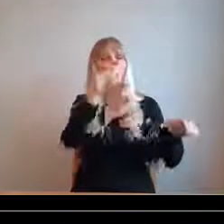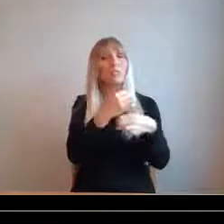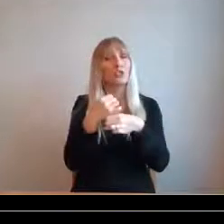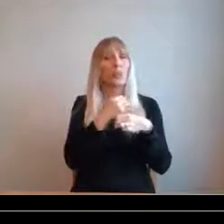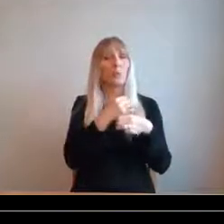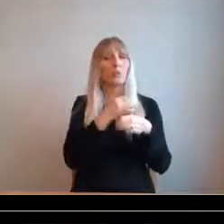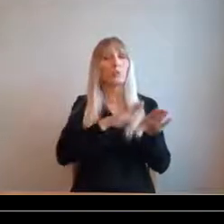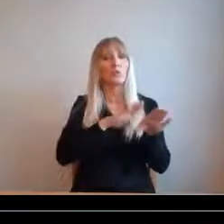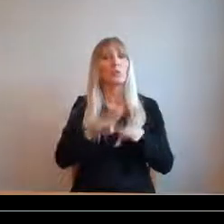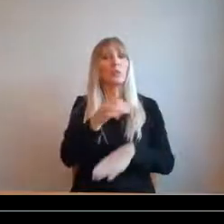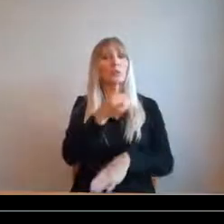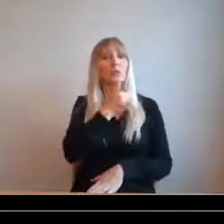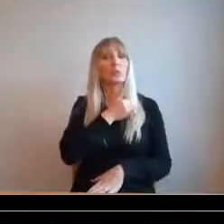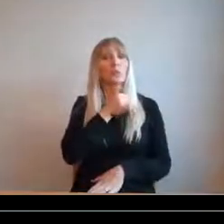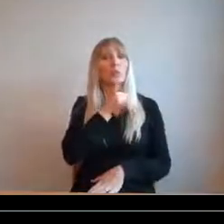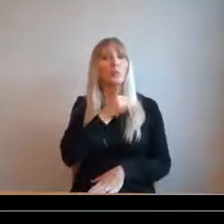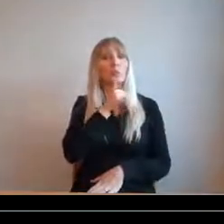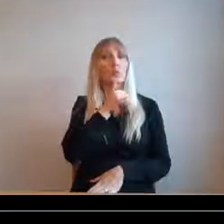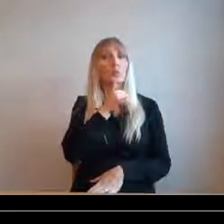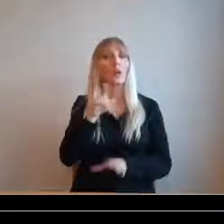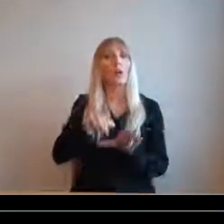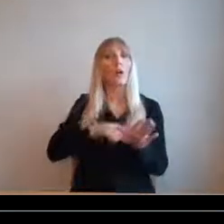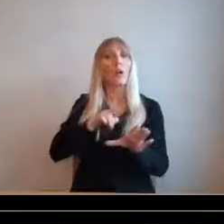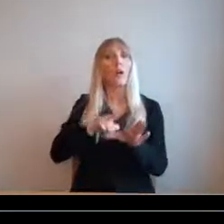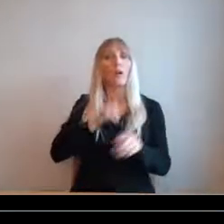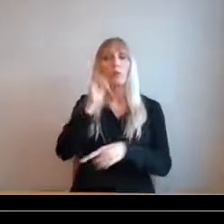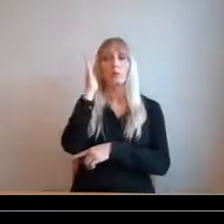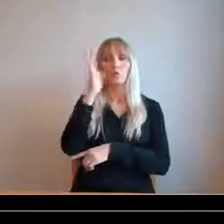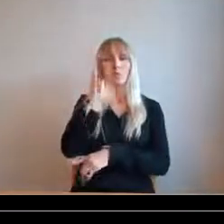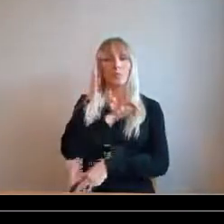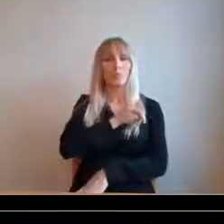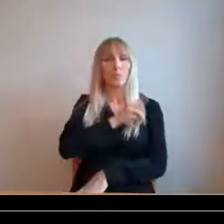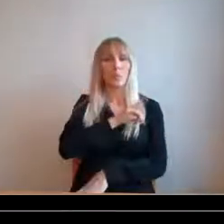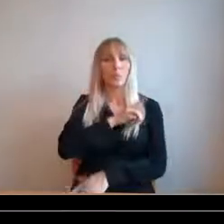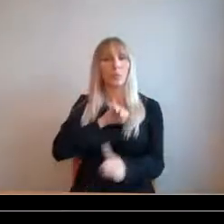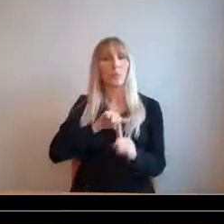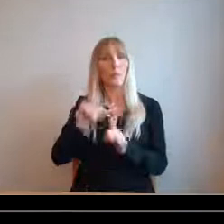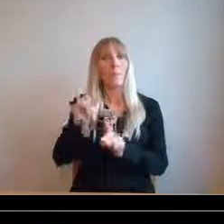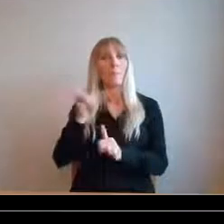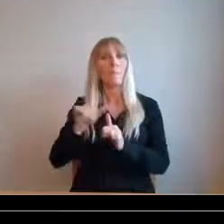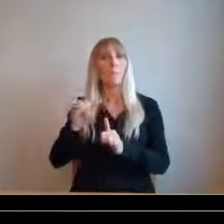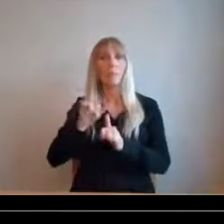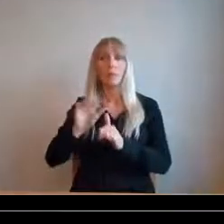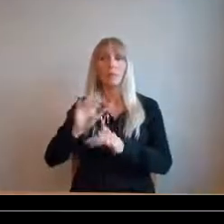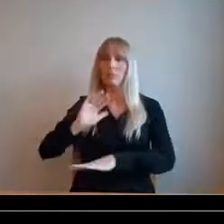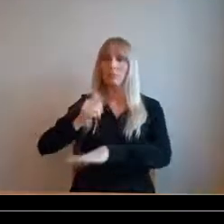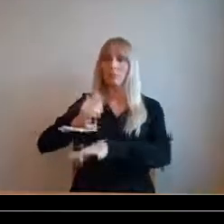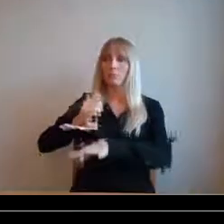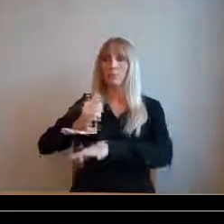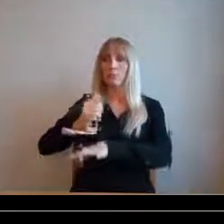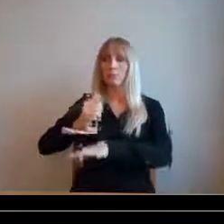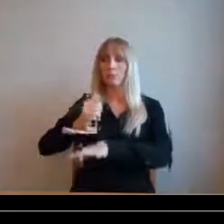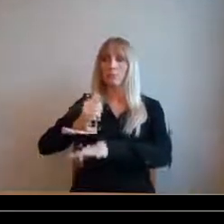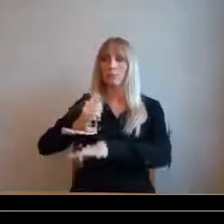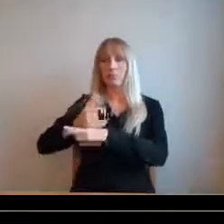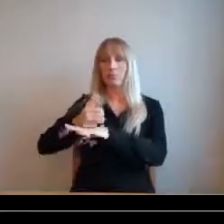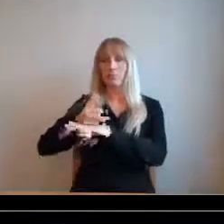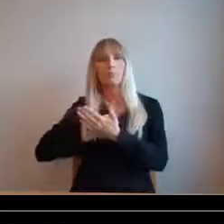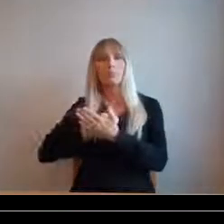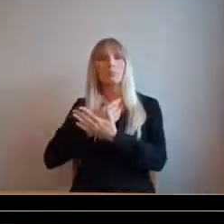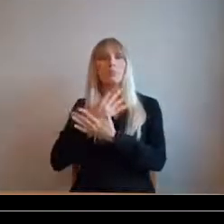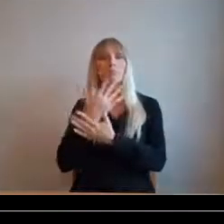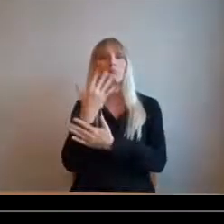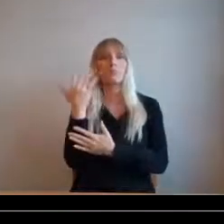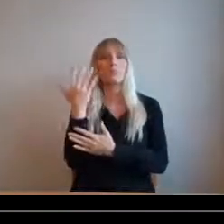to use the immature trees because there's a better establishment. So I think really it